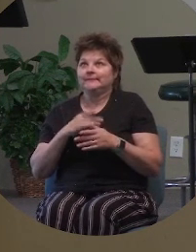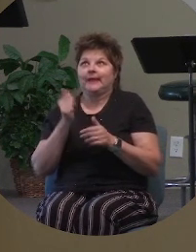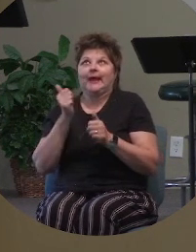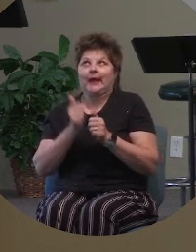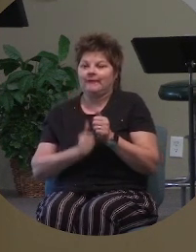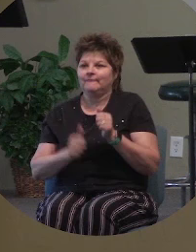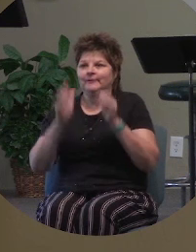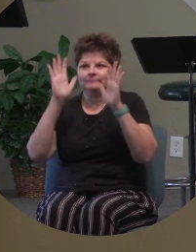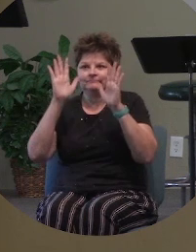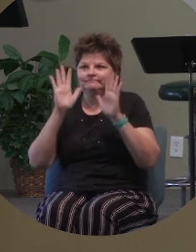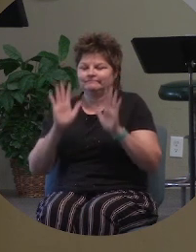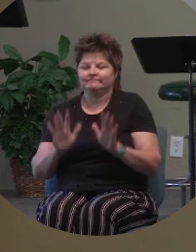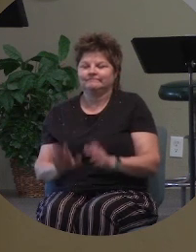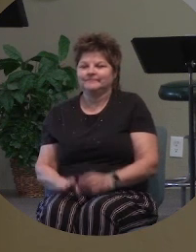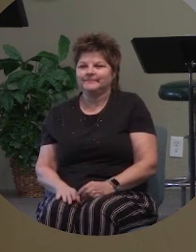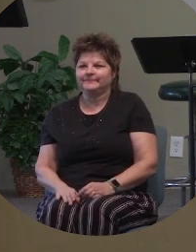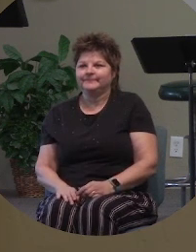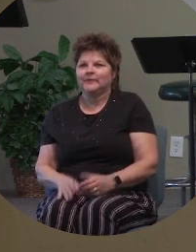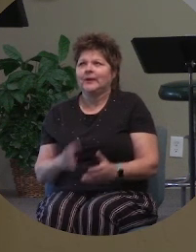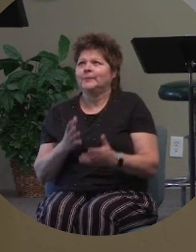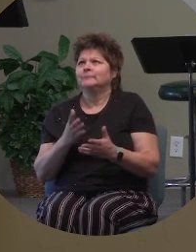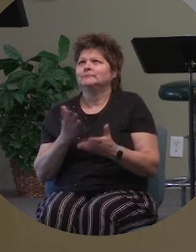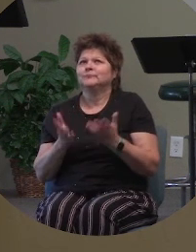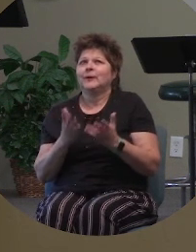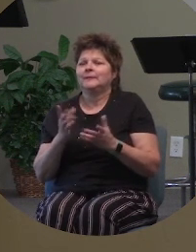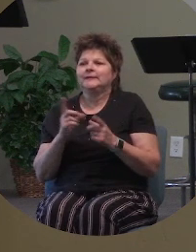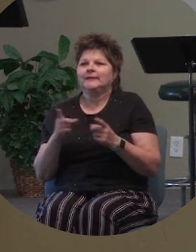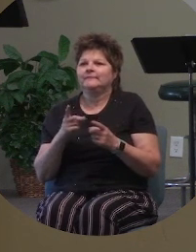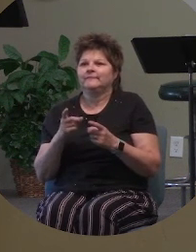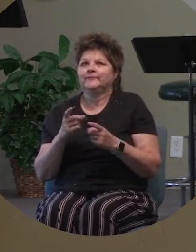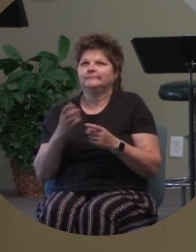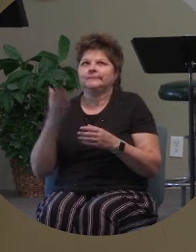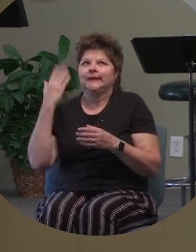Sunday. We've probably done it for the last 15 years.